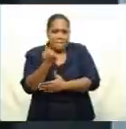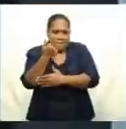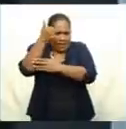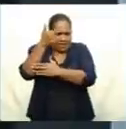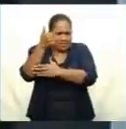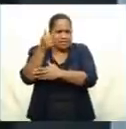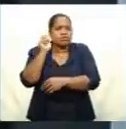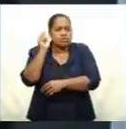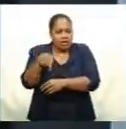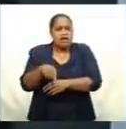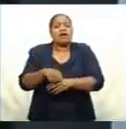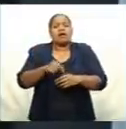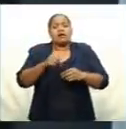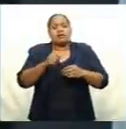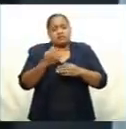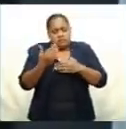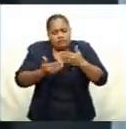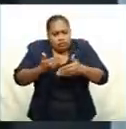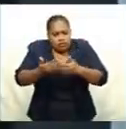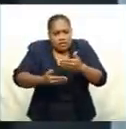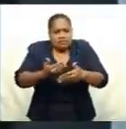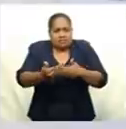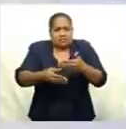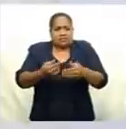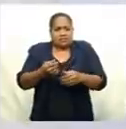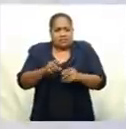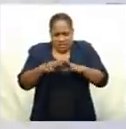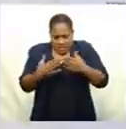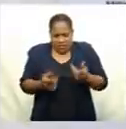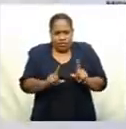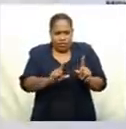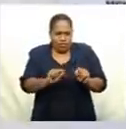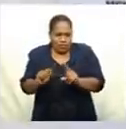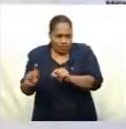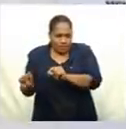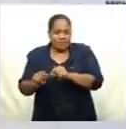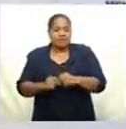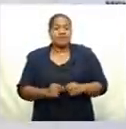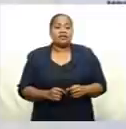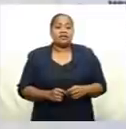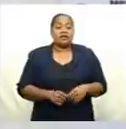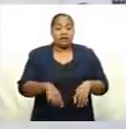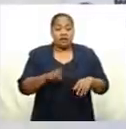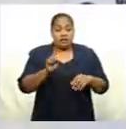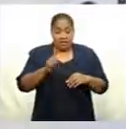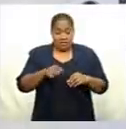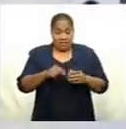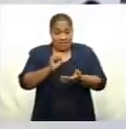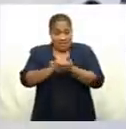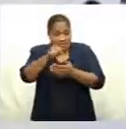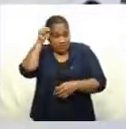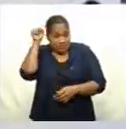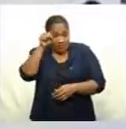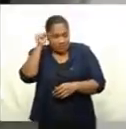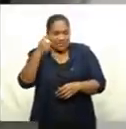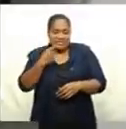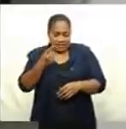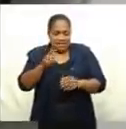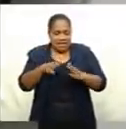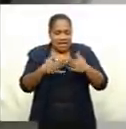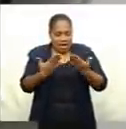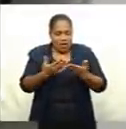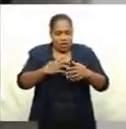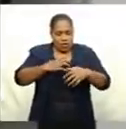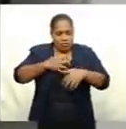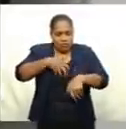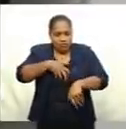They're taking a helpful approach. Barbershop operators say they are also adjusting to the new normal and will ensure